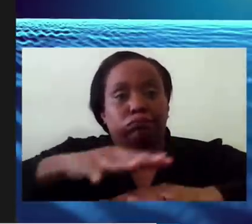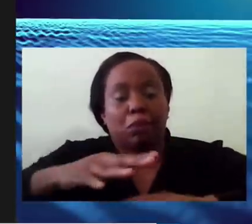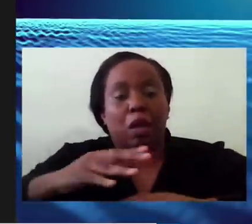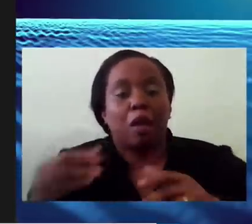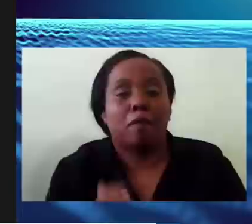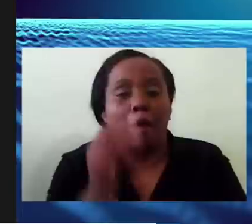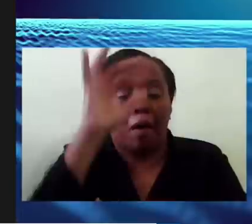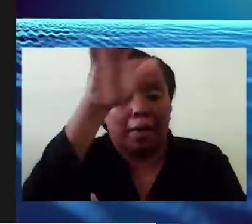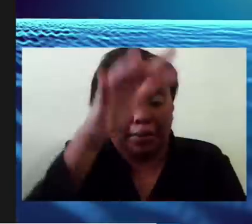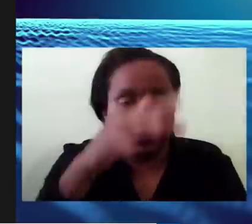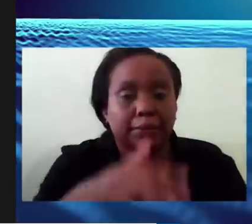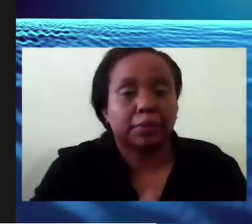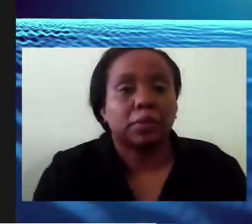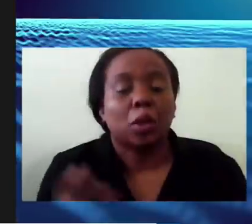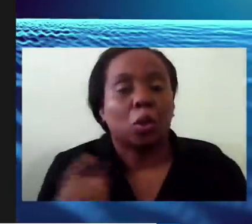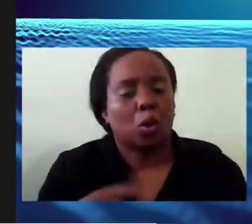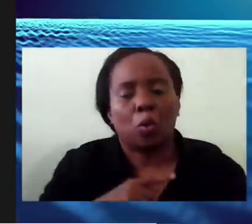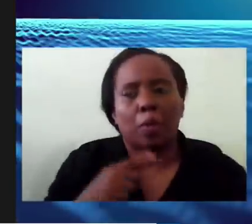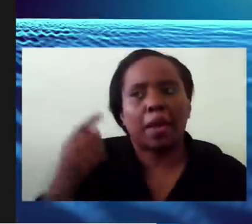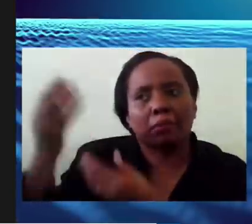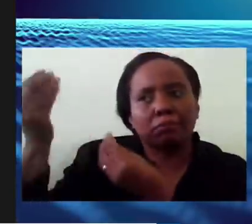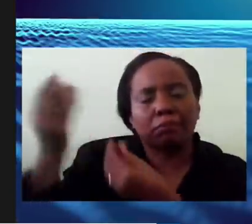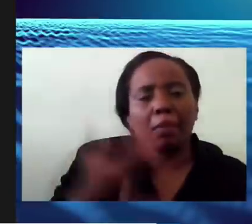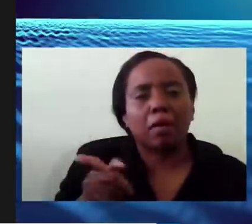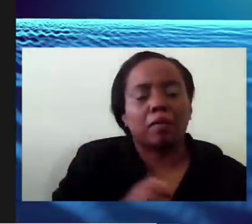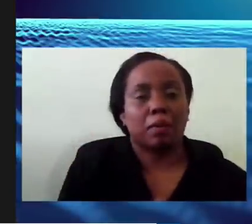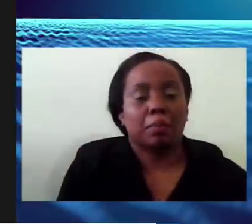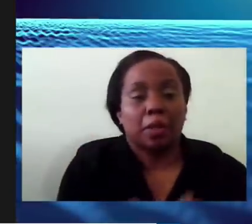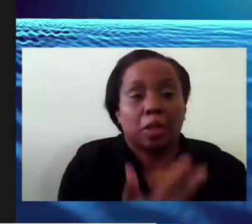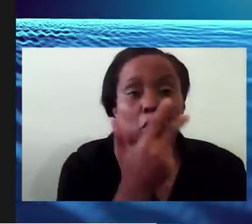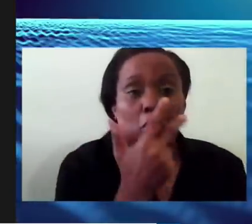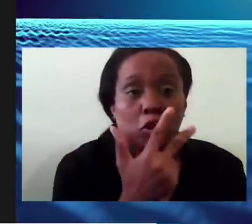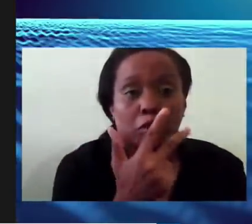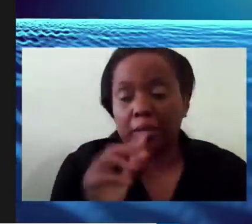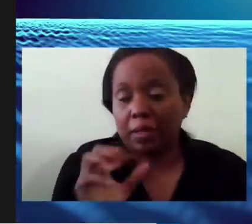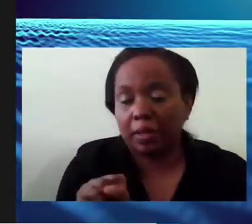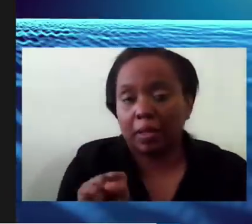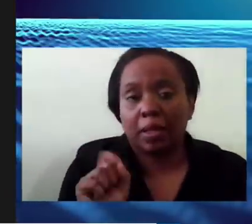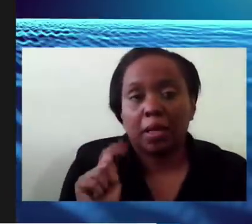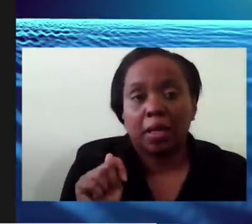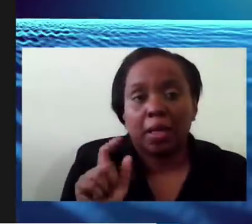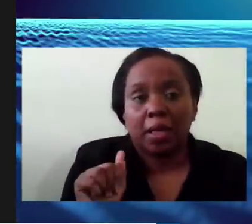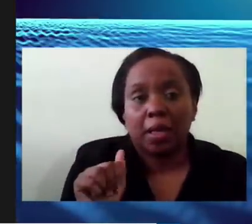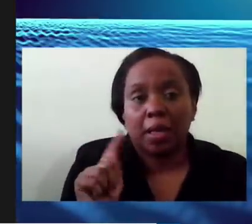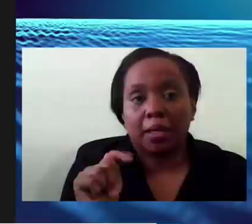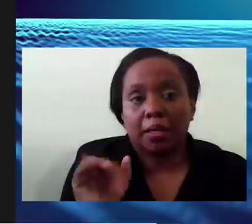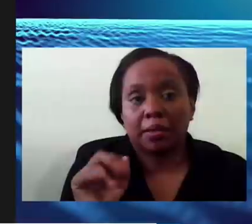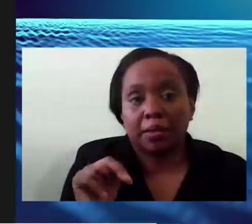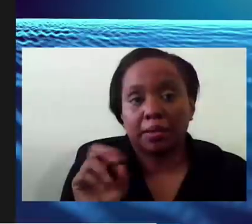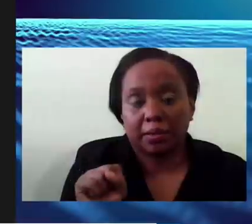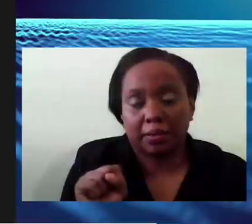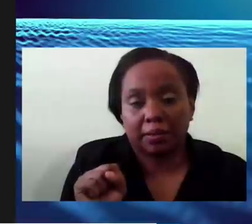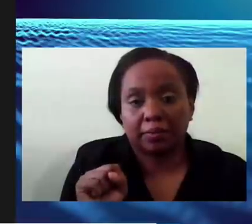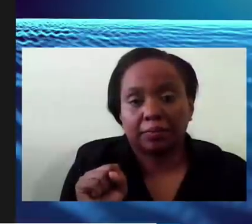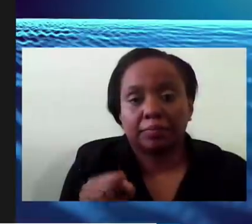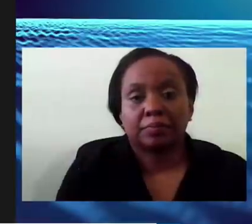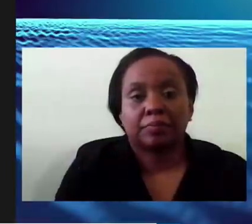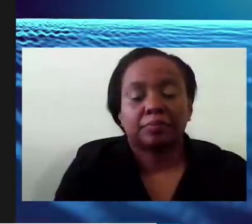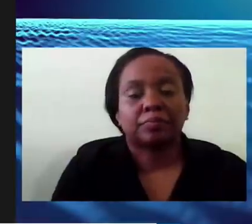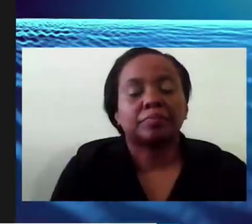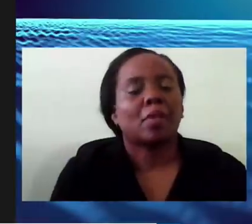from continuously that is tracking the deflation. And that deflation means that, think of a